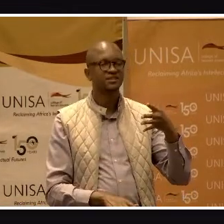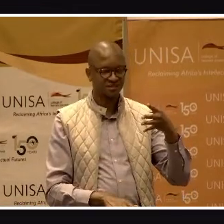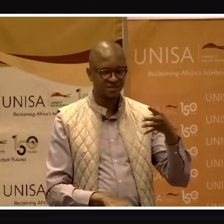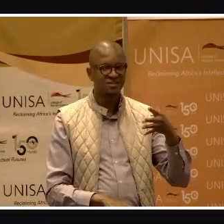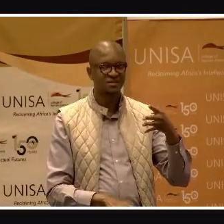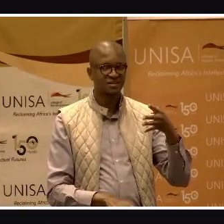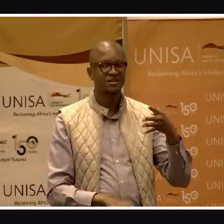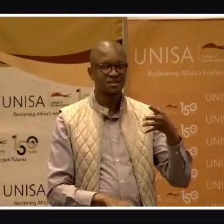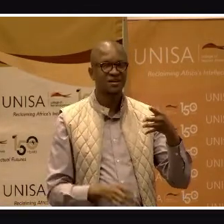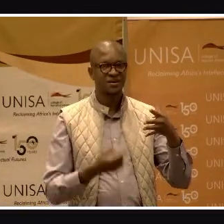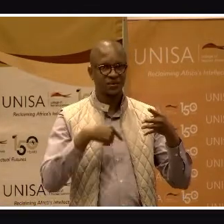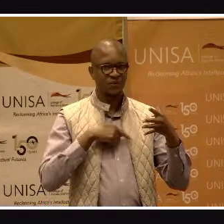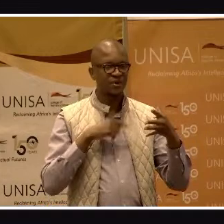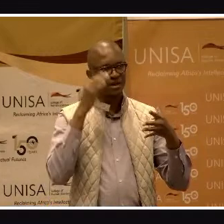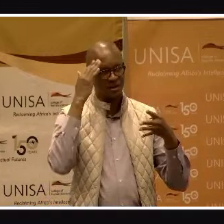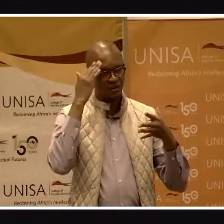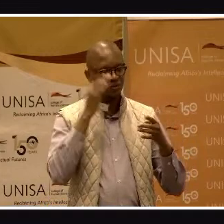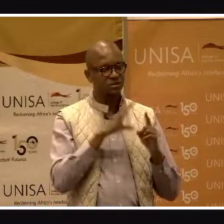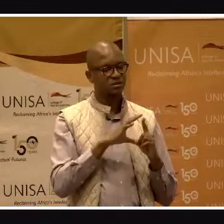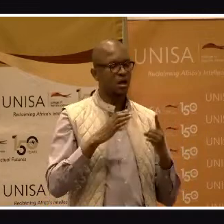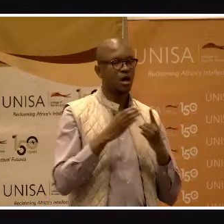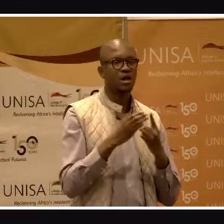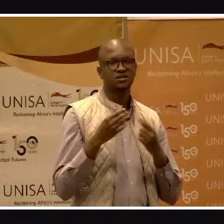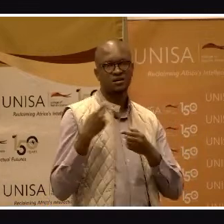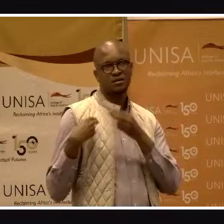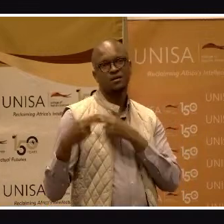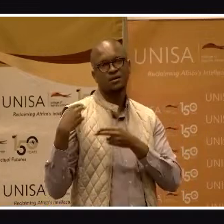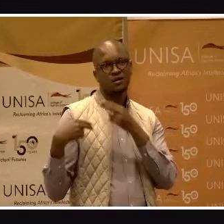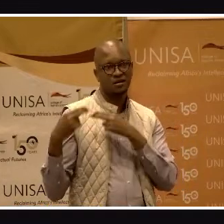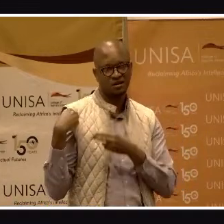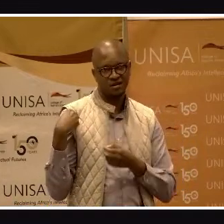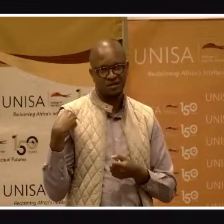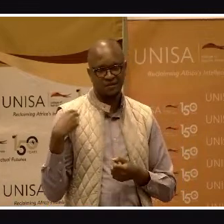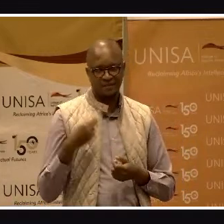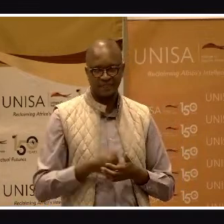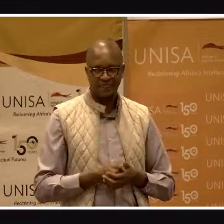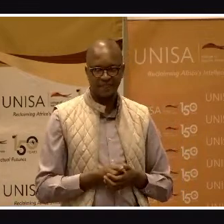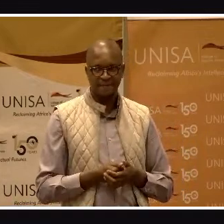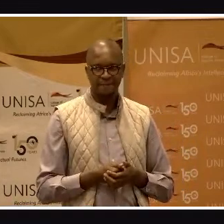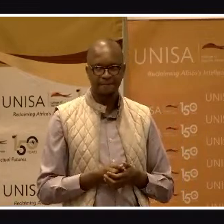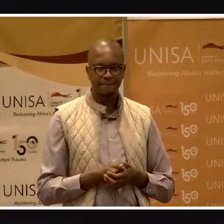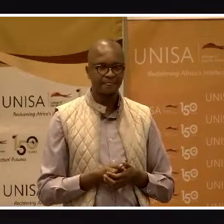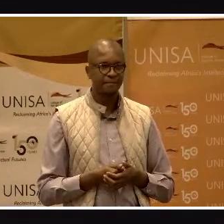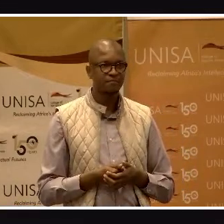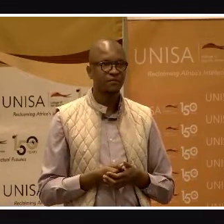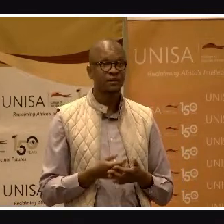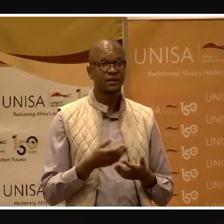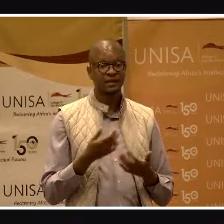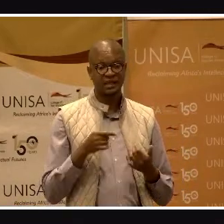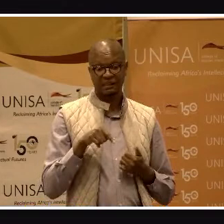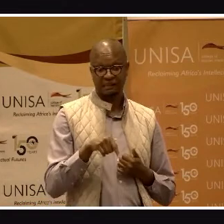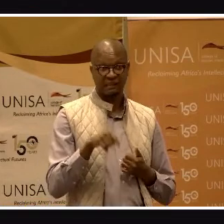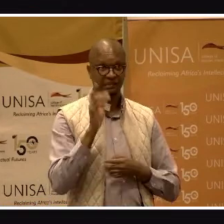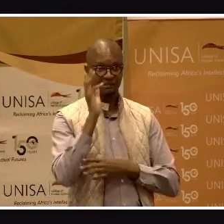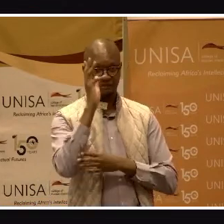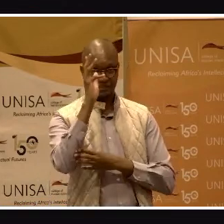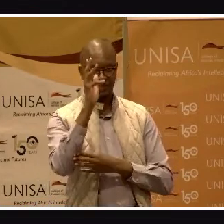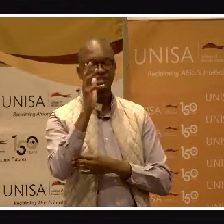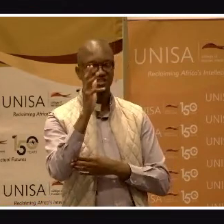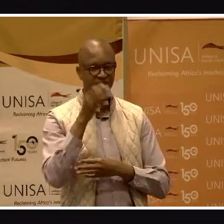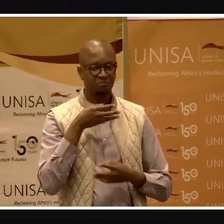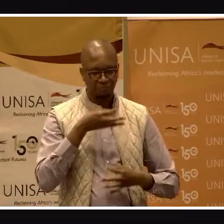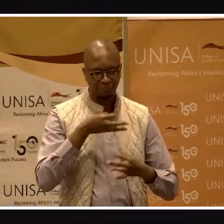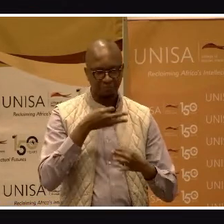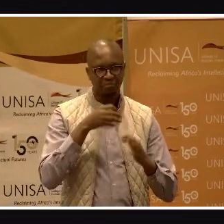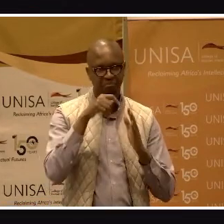as our cultural heritage. But all of these cannot be discussed in this single presentation. And that is why the focus is